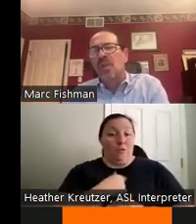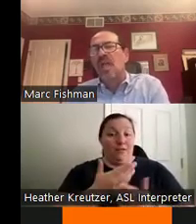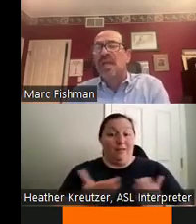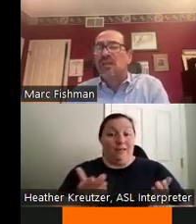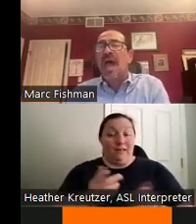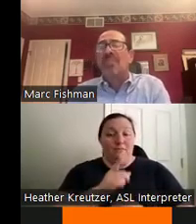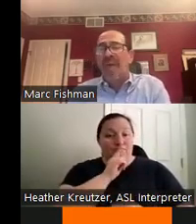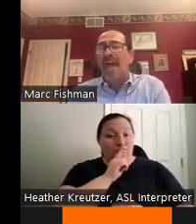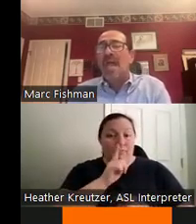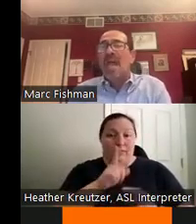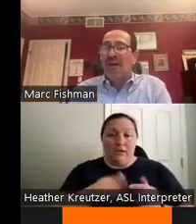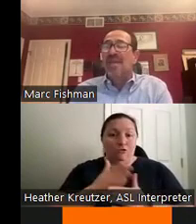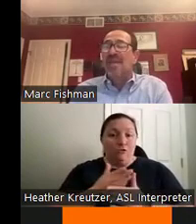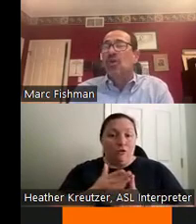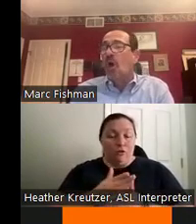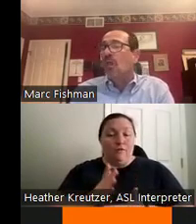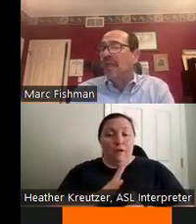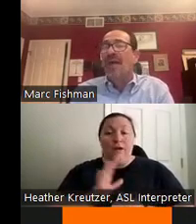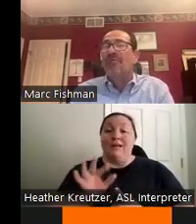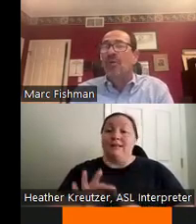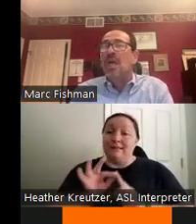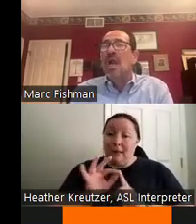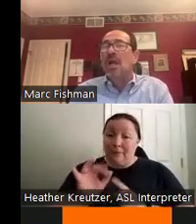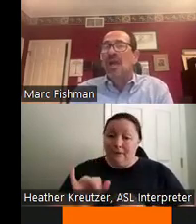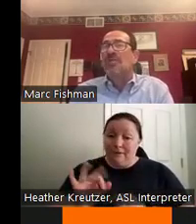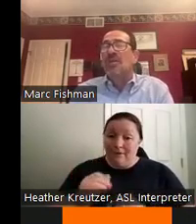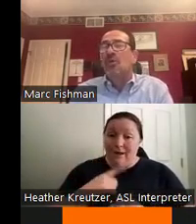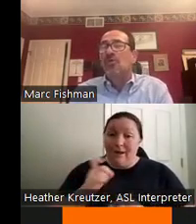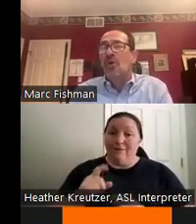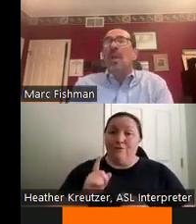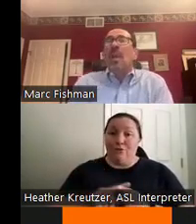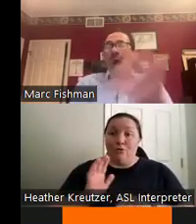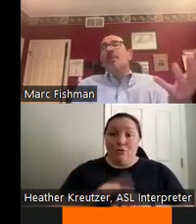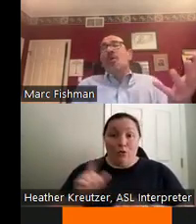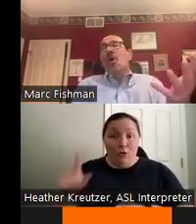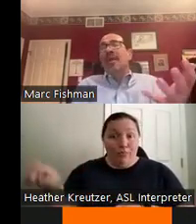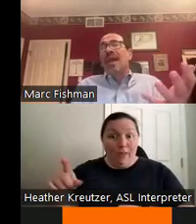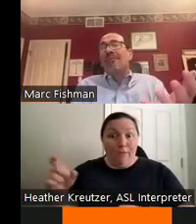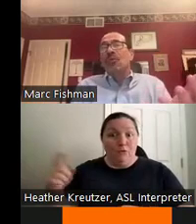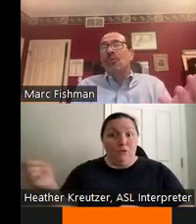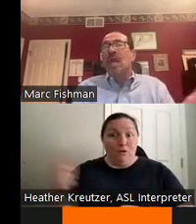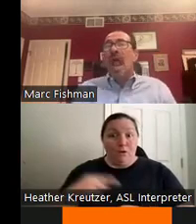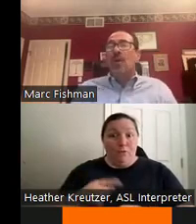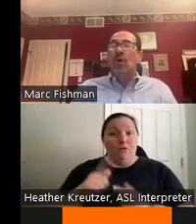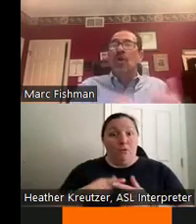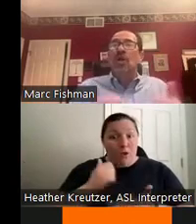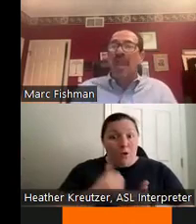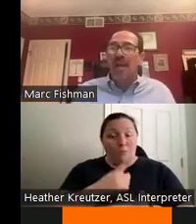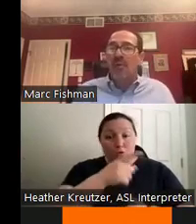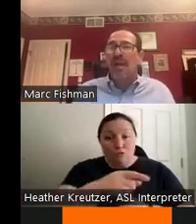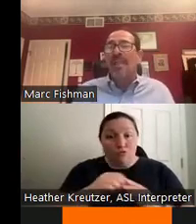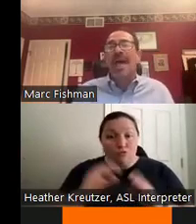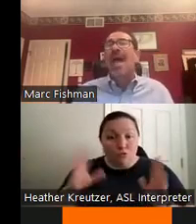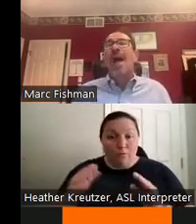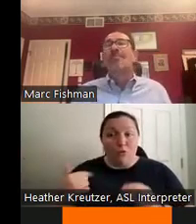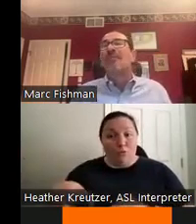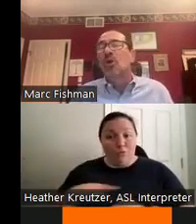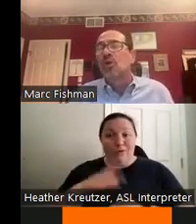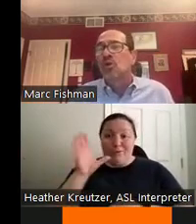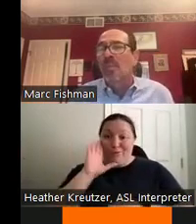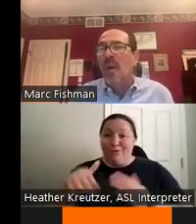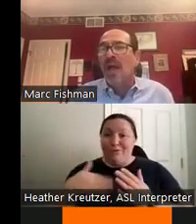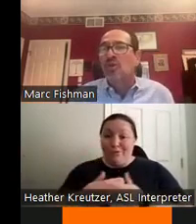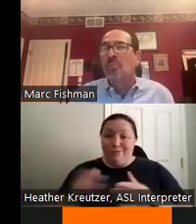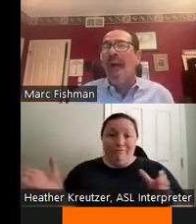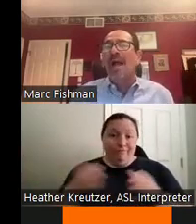are off the table, except that if I need to call the cavalry because I think you're in trouble, I'm going to call the cavalry and we're going to collaborate on that. I'm